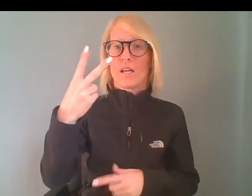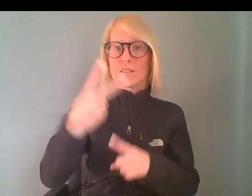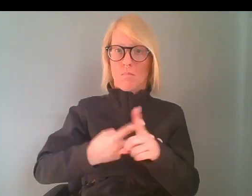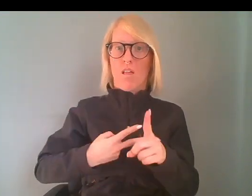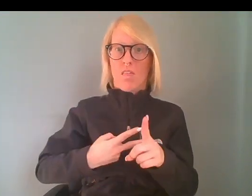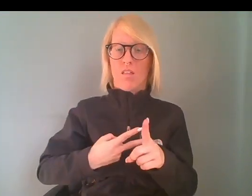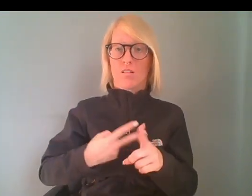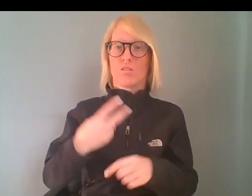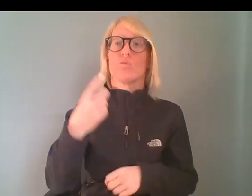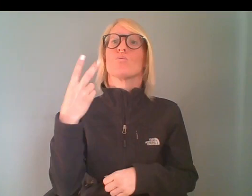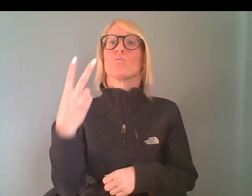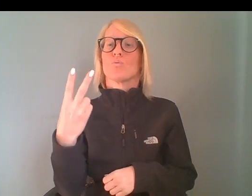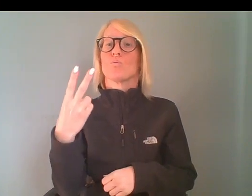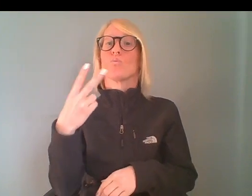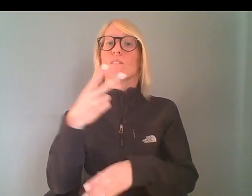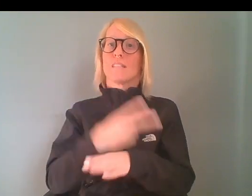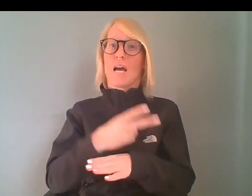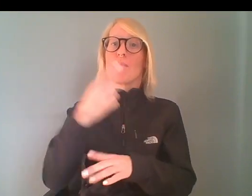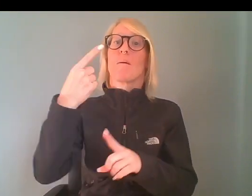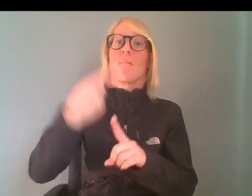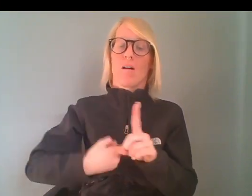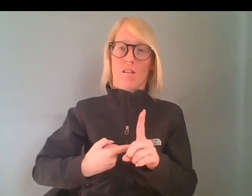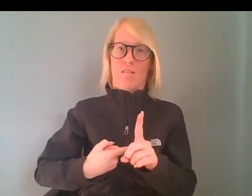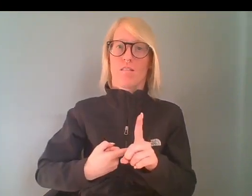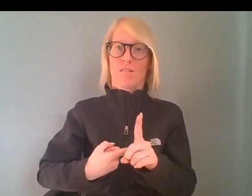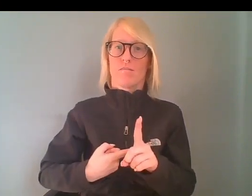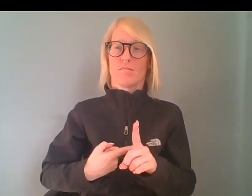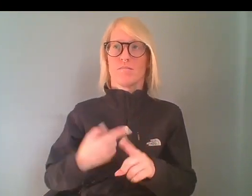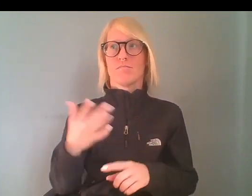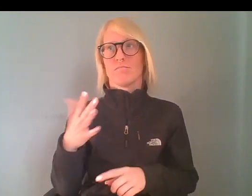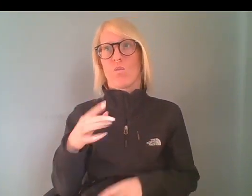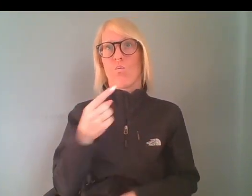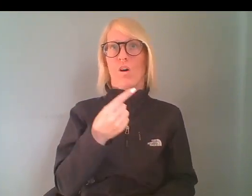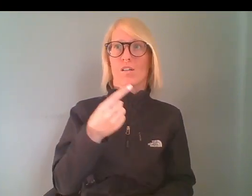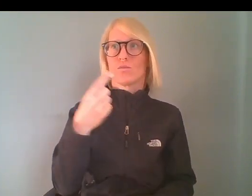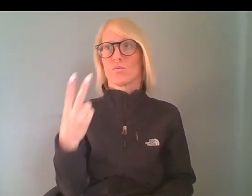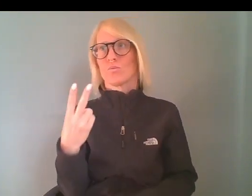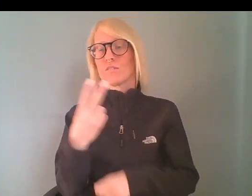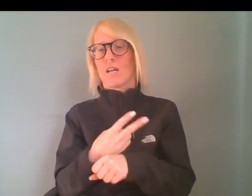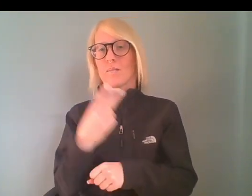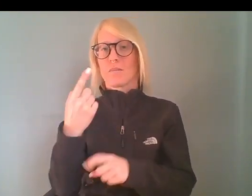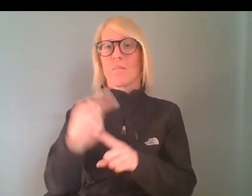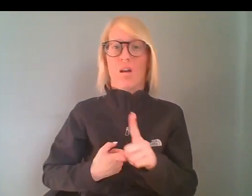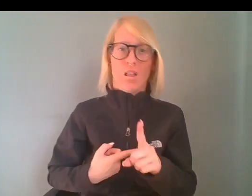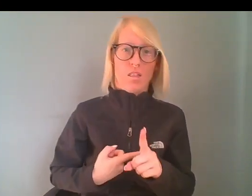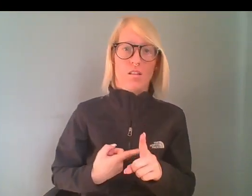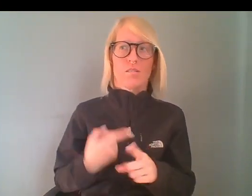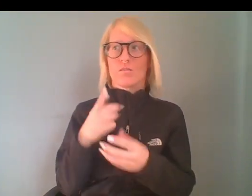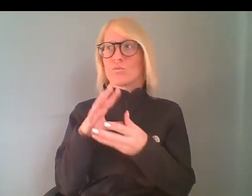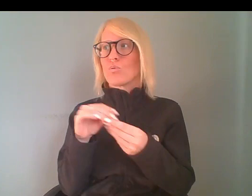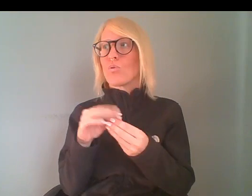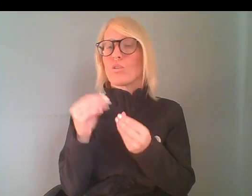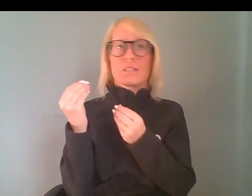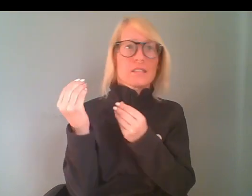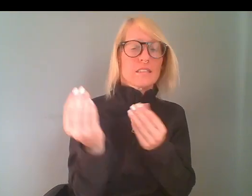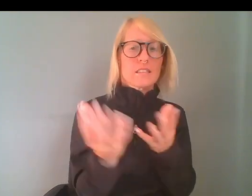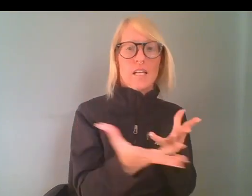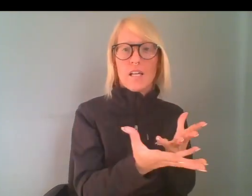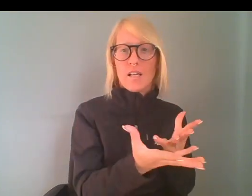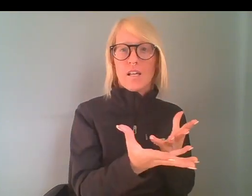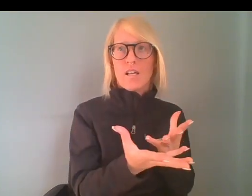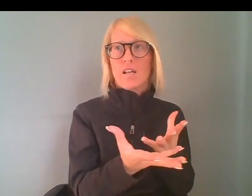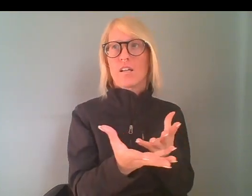don't forget about you. I would try to aim for a couple times a month. If you have stories to tell, you're going to